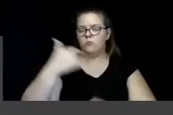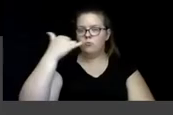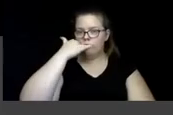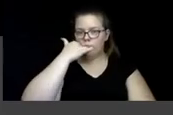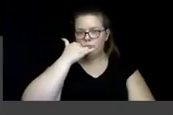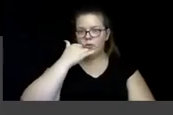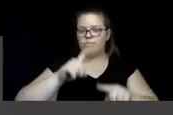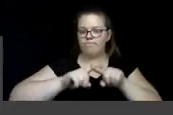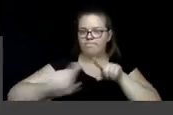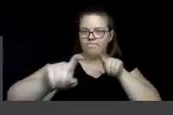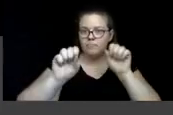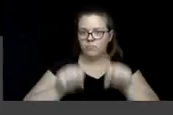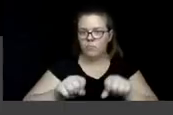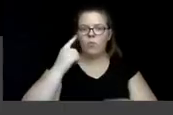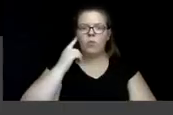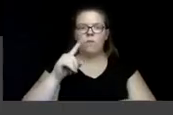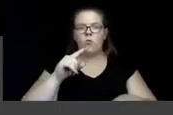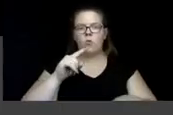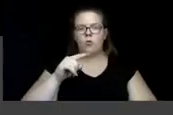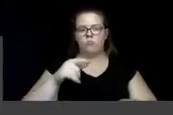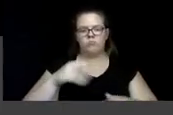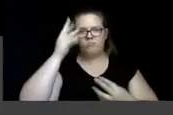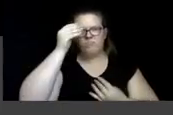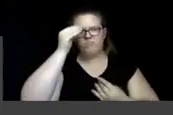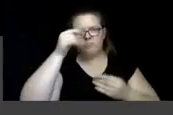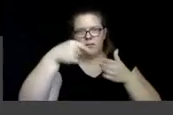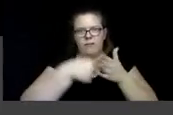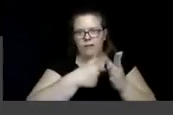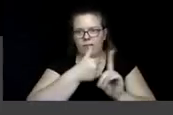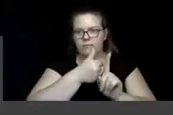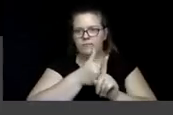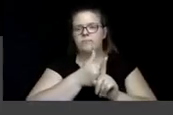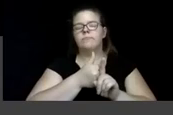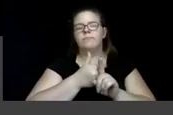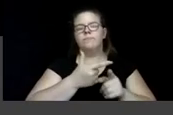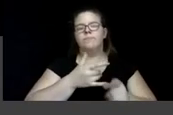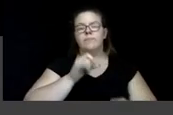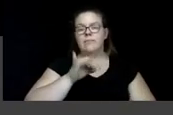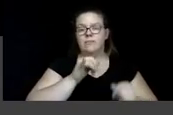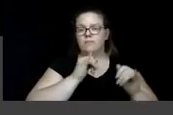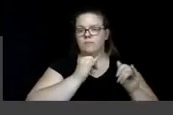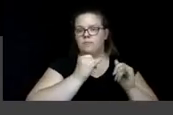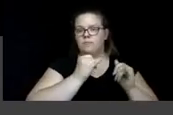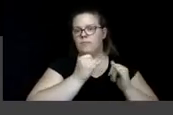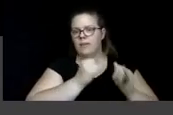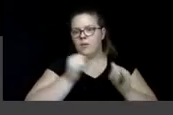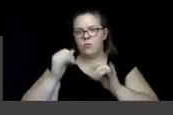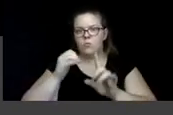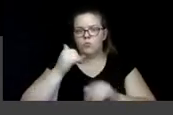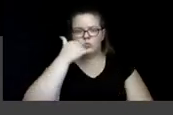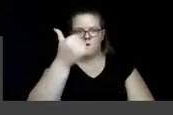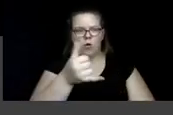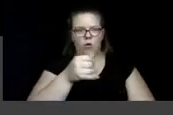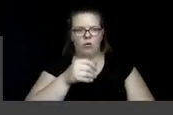for suicidal individuals to call if they needed help, especially